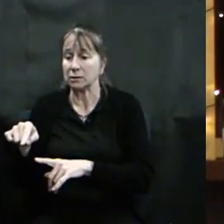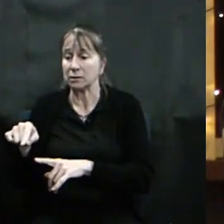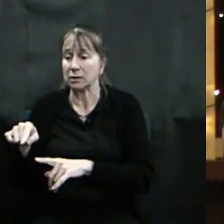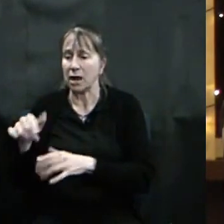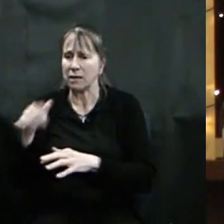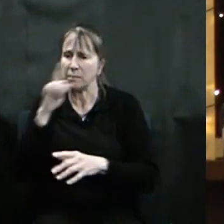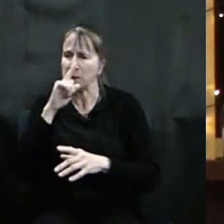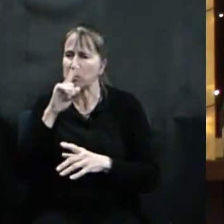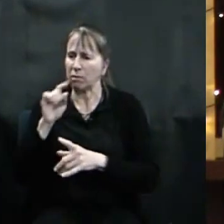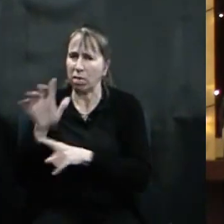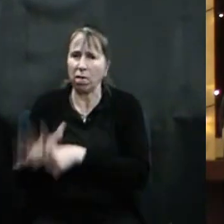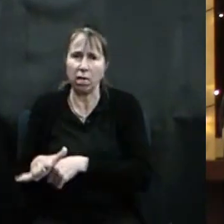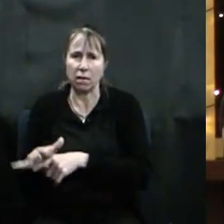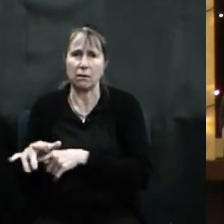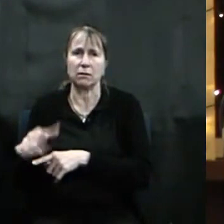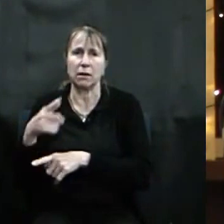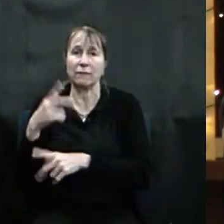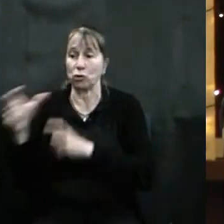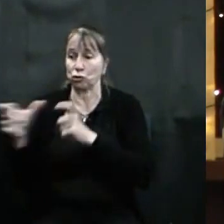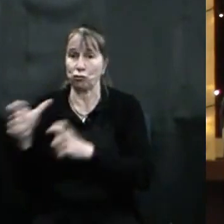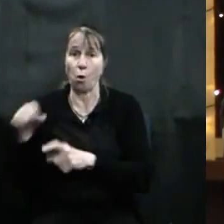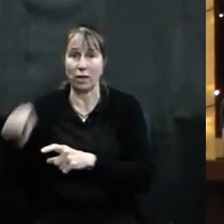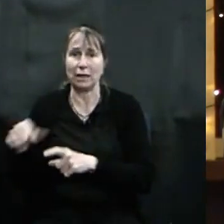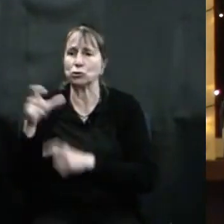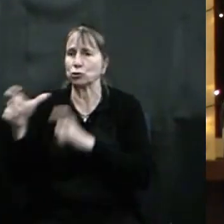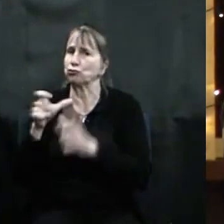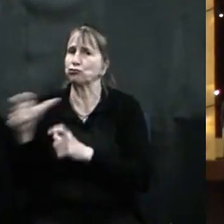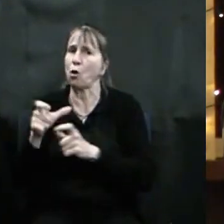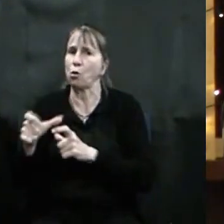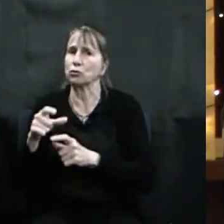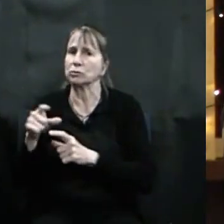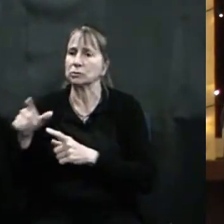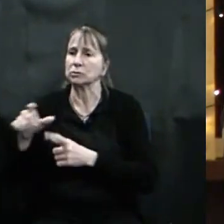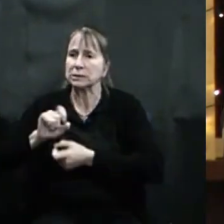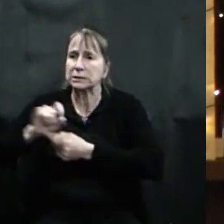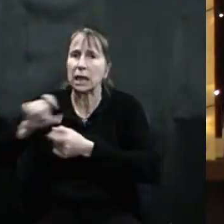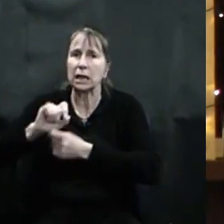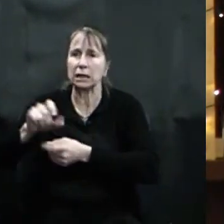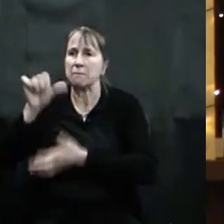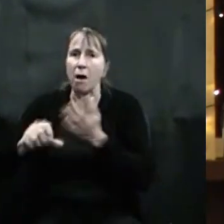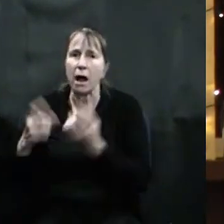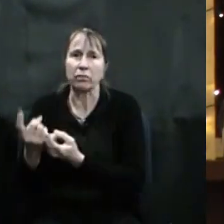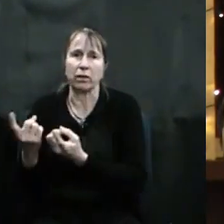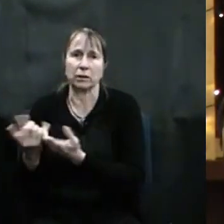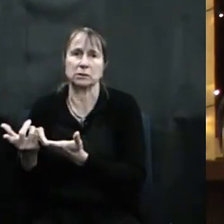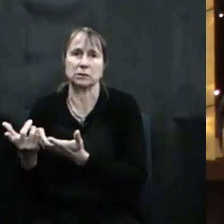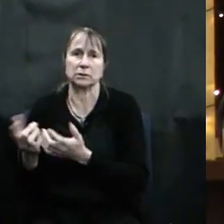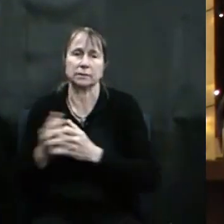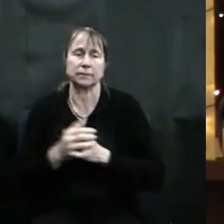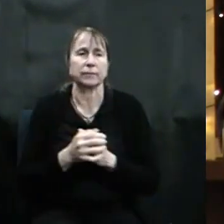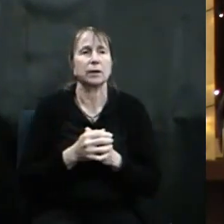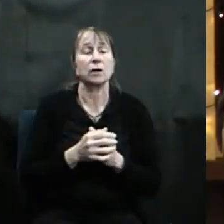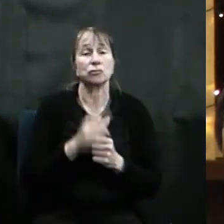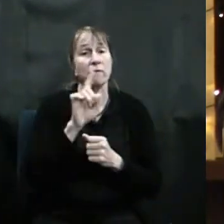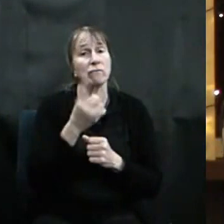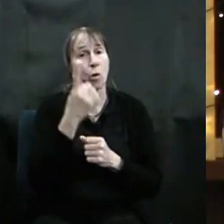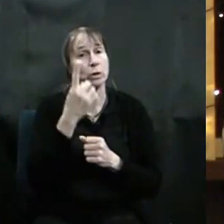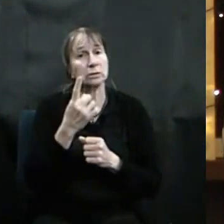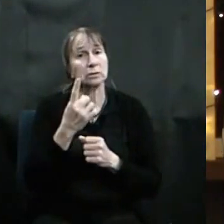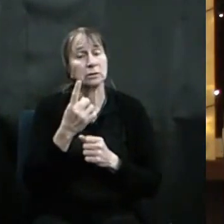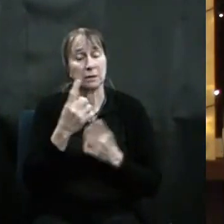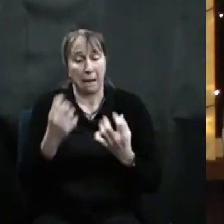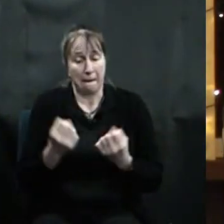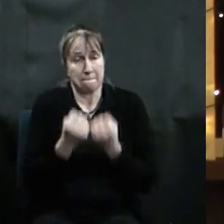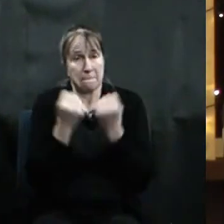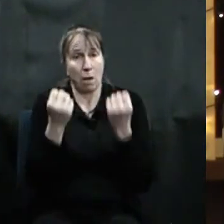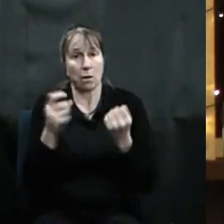look at the timeline. After our series finished with Abraham, we know that the superpower then was Egypt. They went by